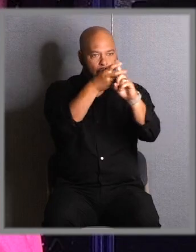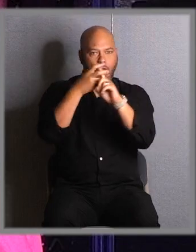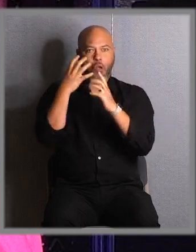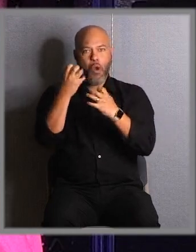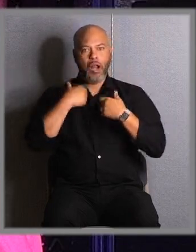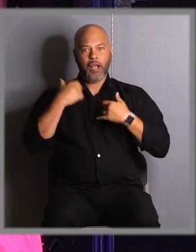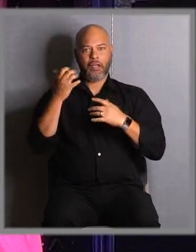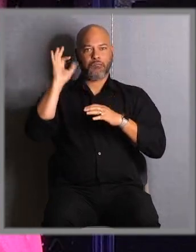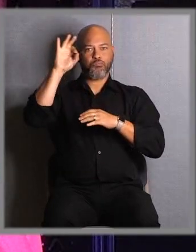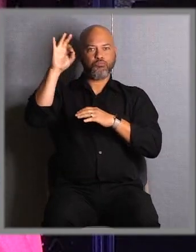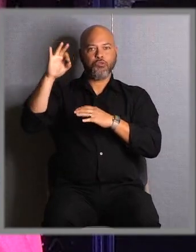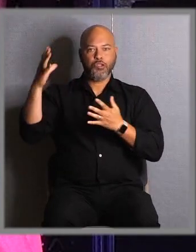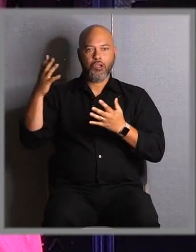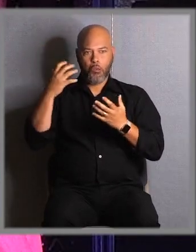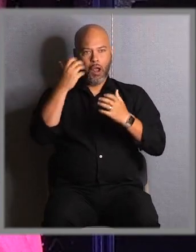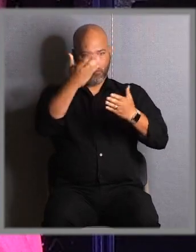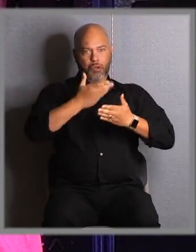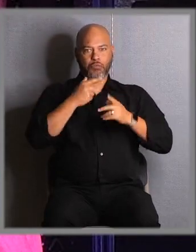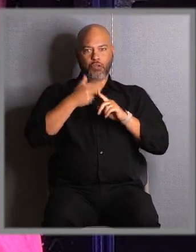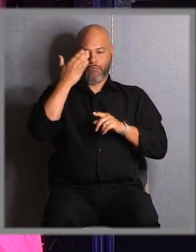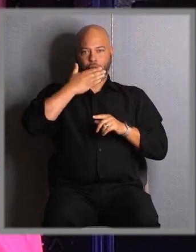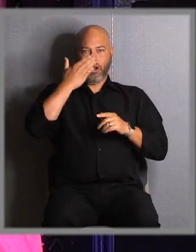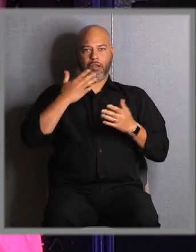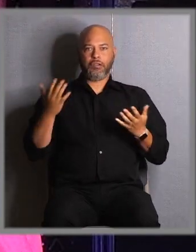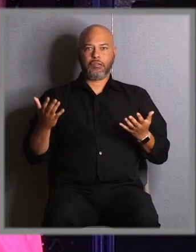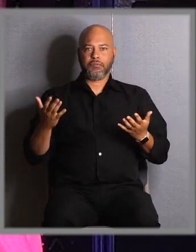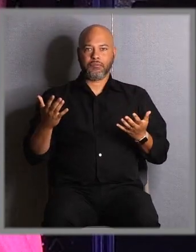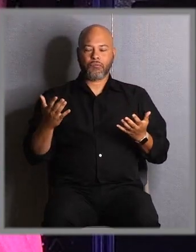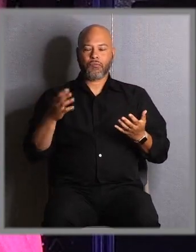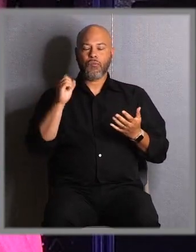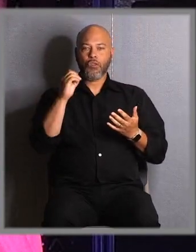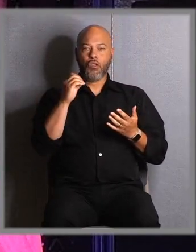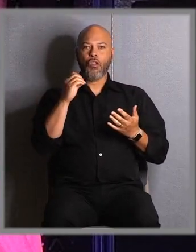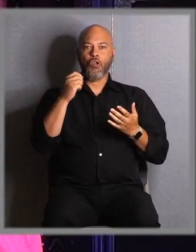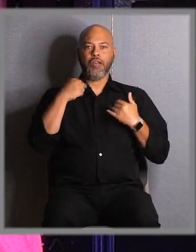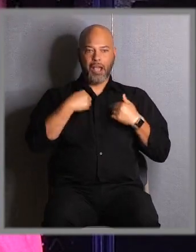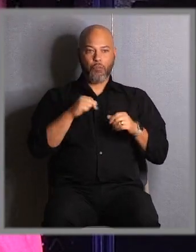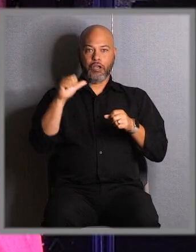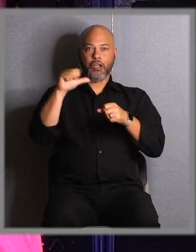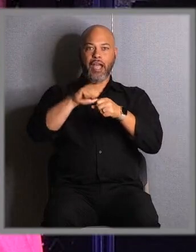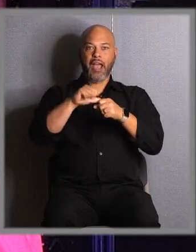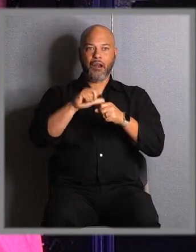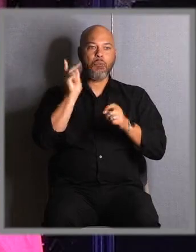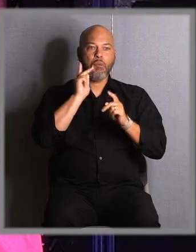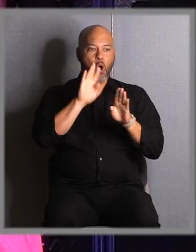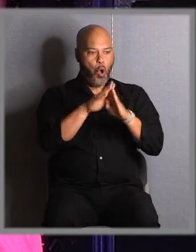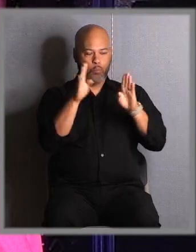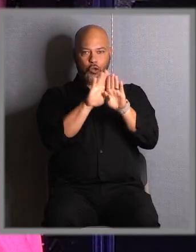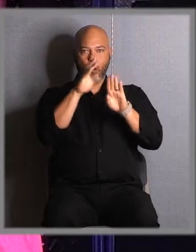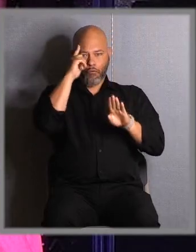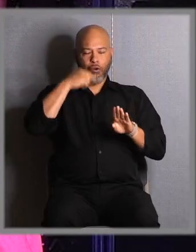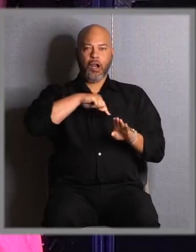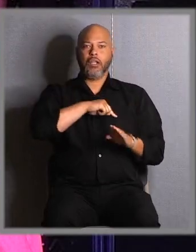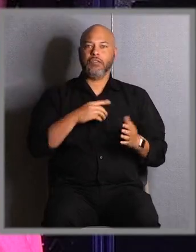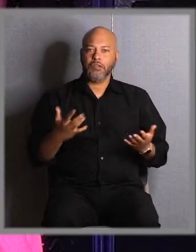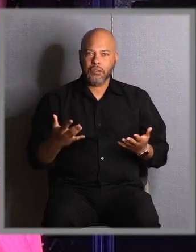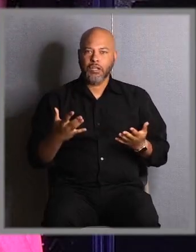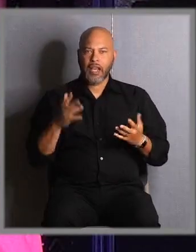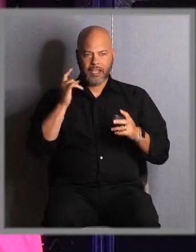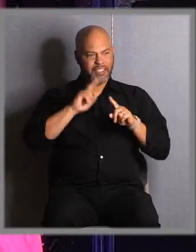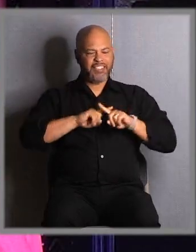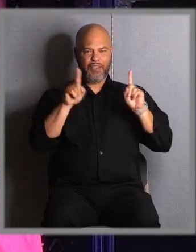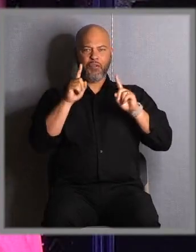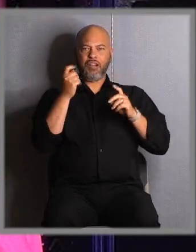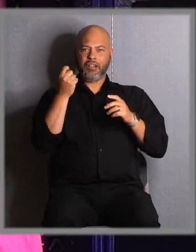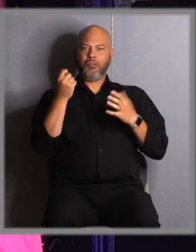they bring us all the way up to the front. Now we go to the gas station. People, they open doors for us now. And I share that